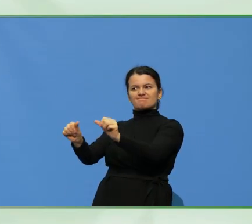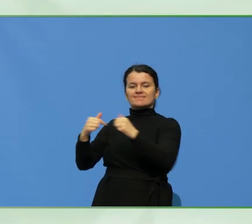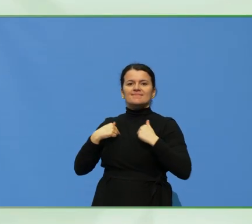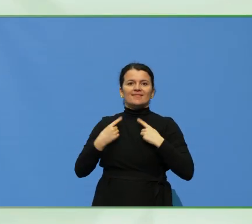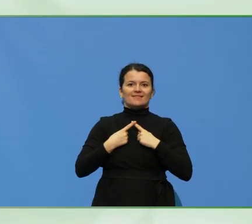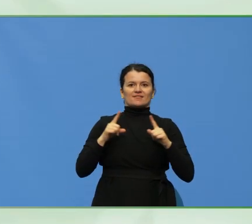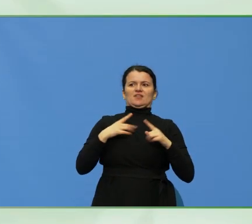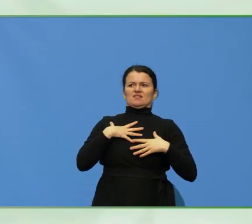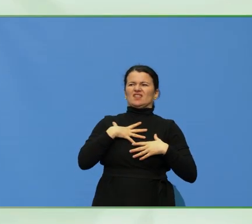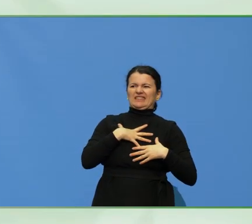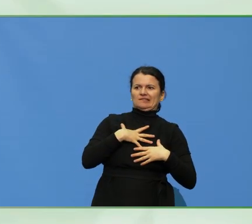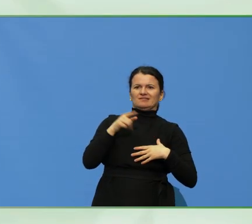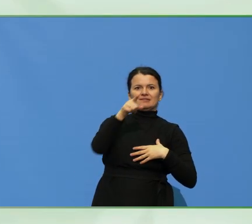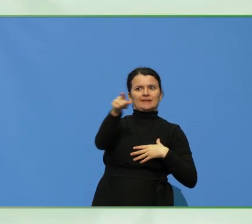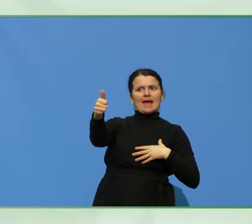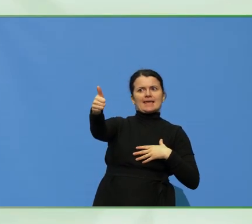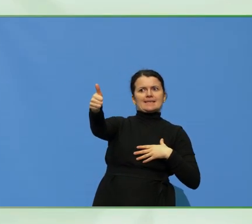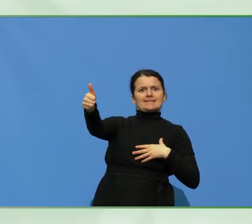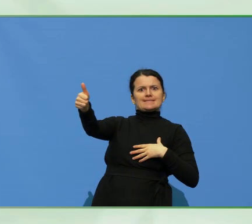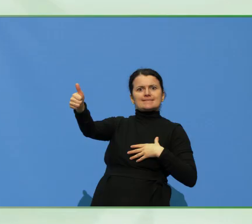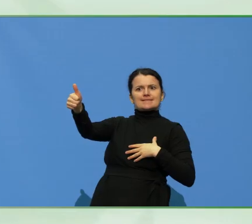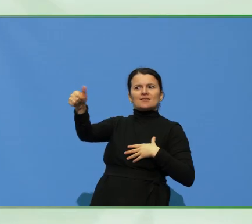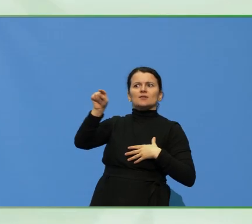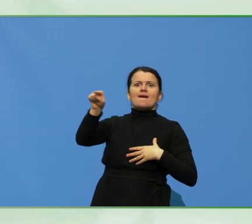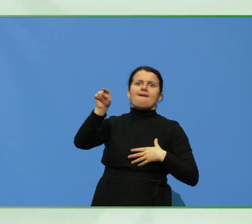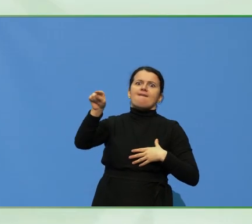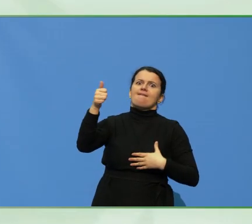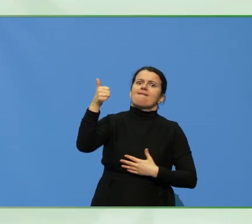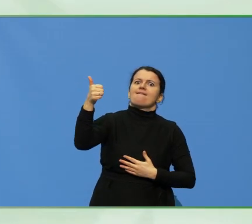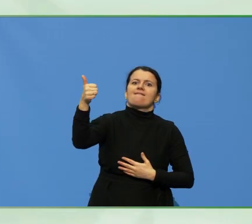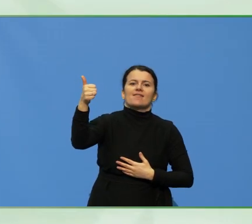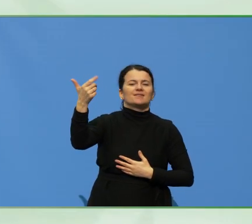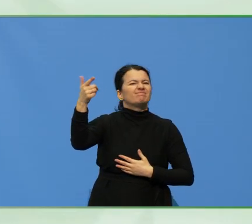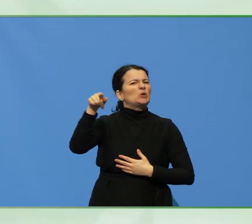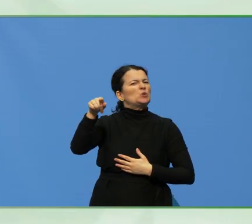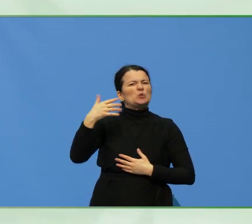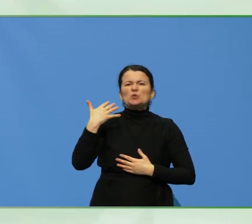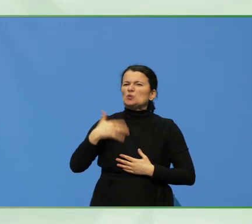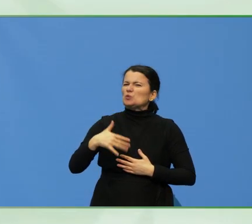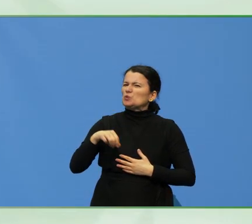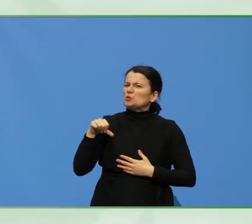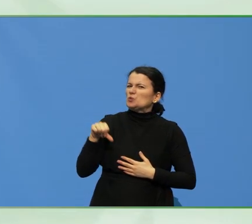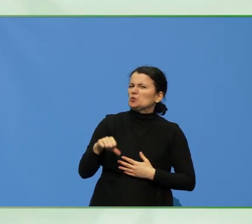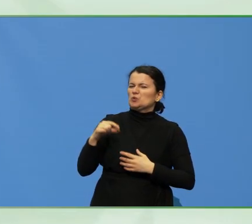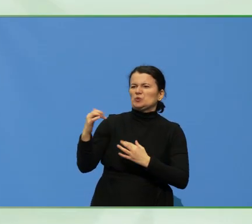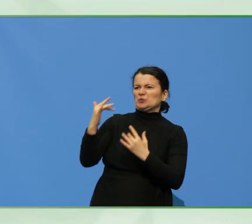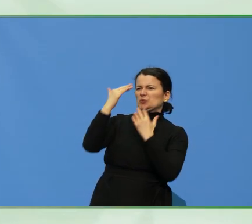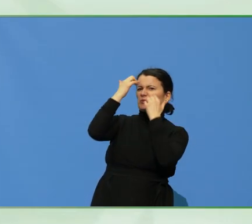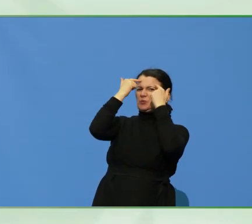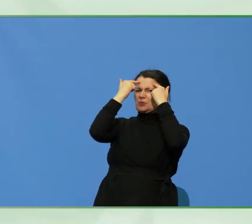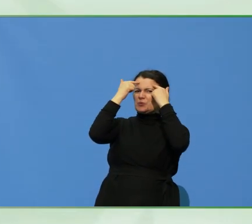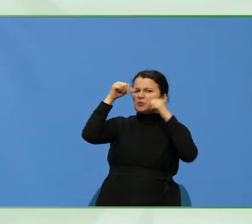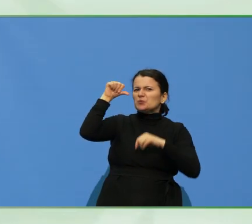mold of what a valuable body looks like. A certain weight, a certain size, a certain way of